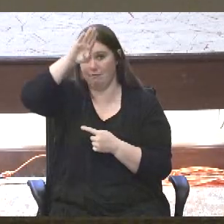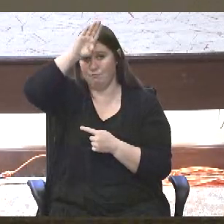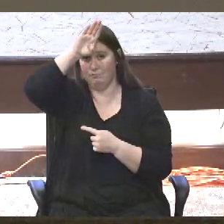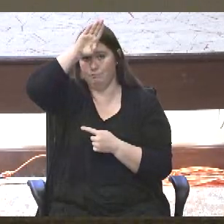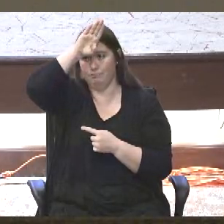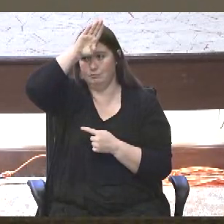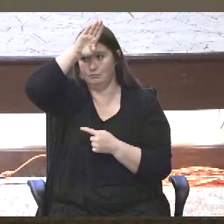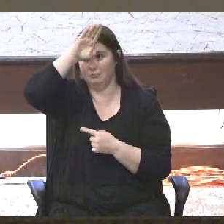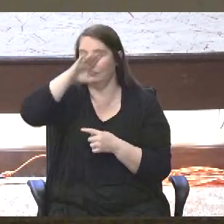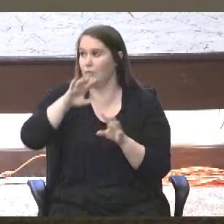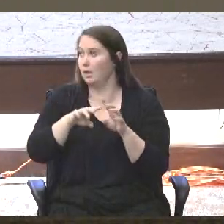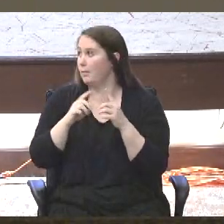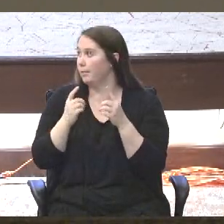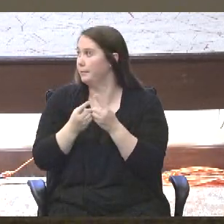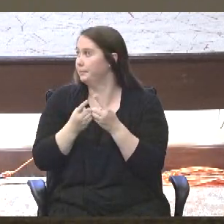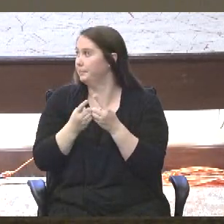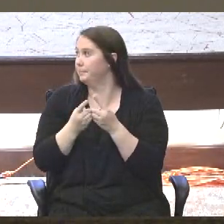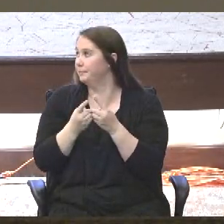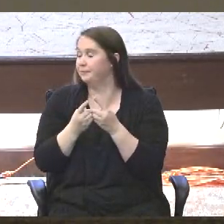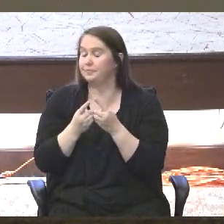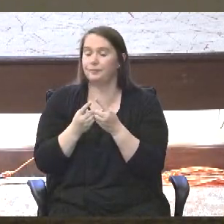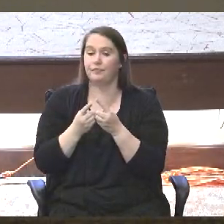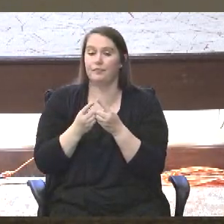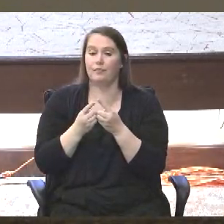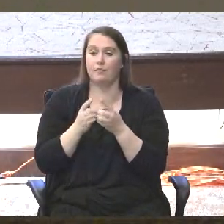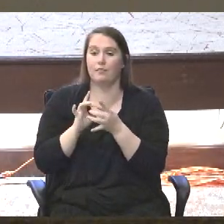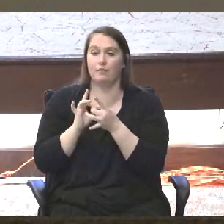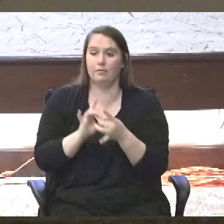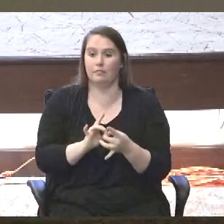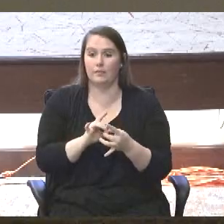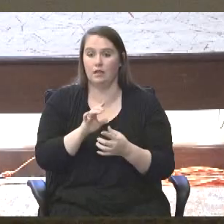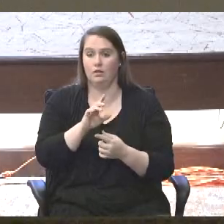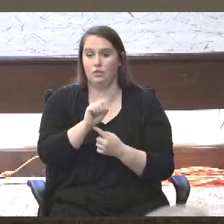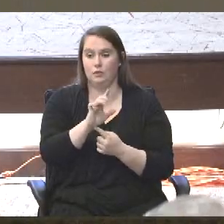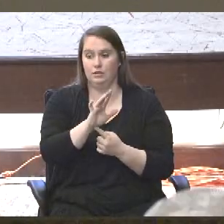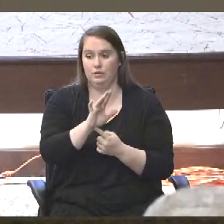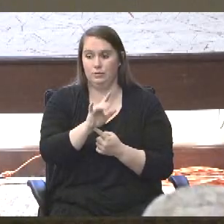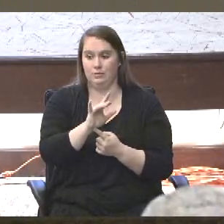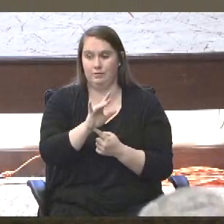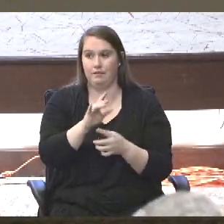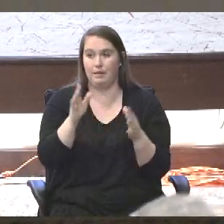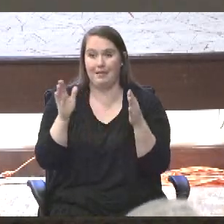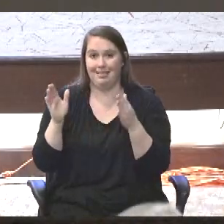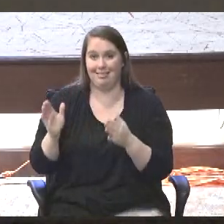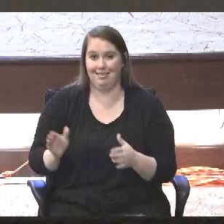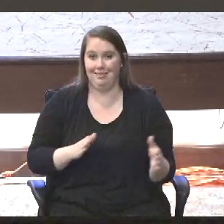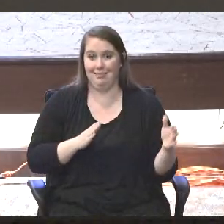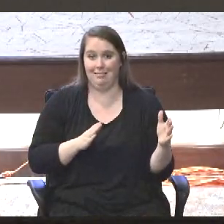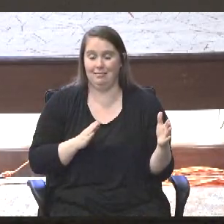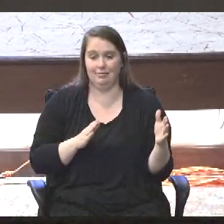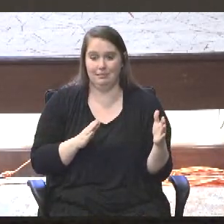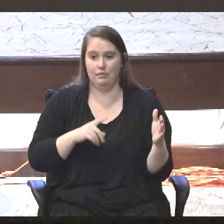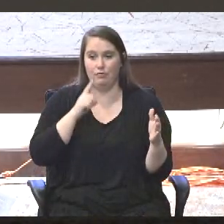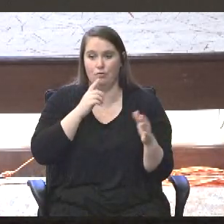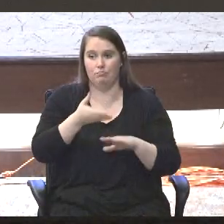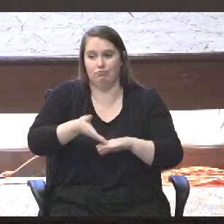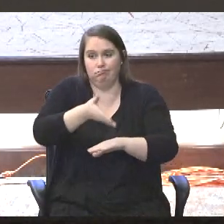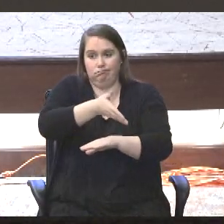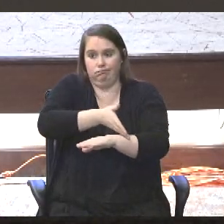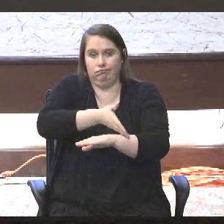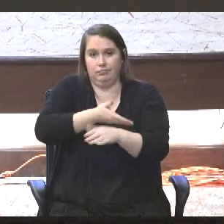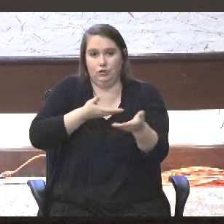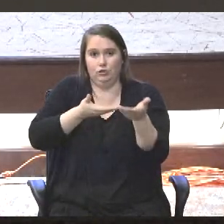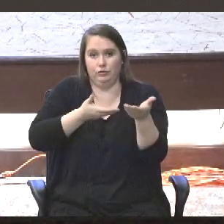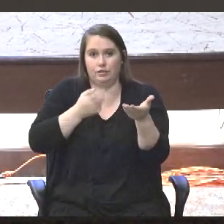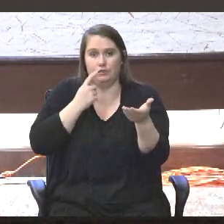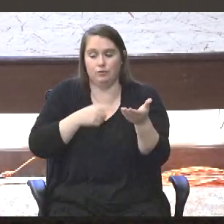as well as speak to our 2025, the plannings and priorities that he has for improving fire services in